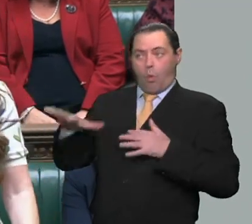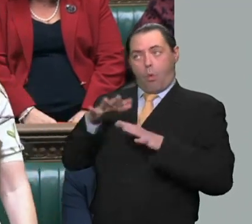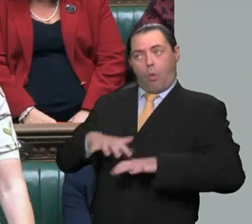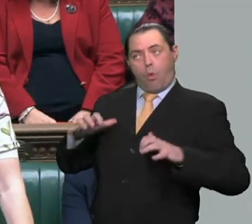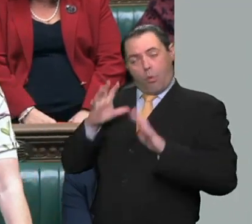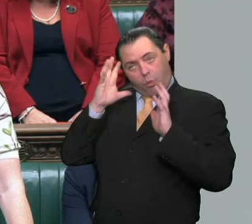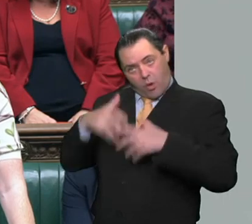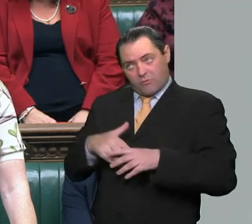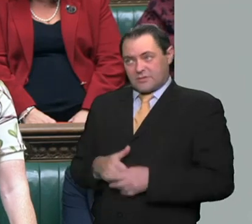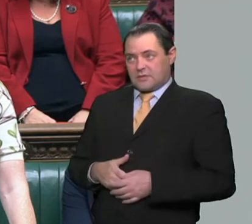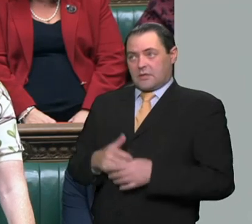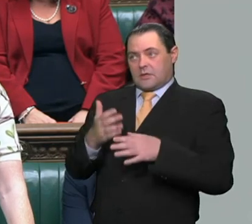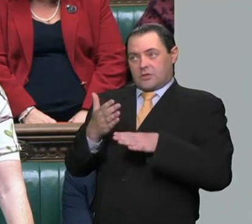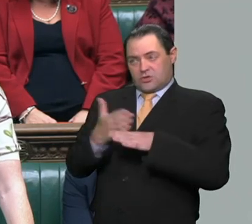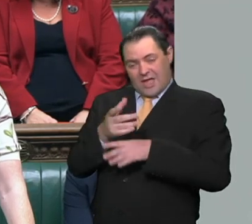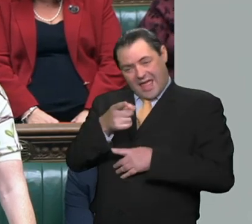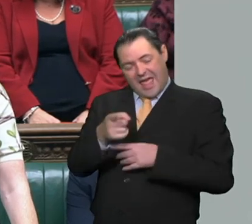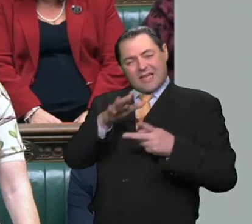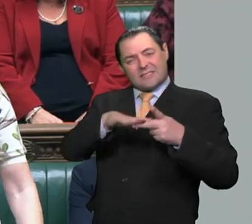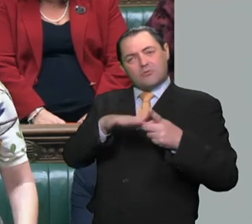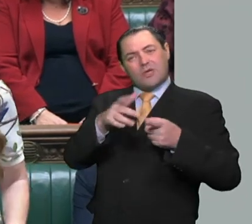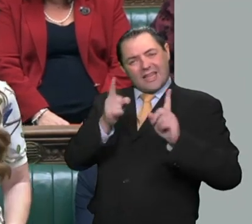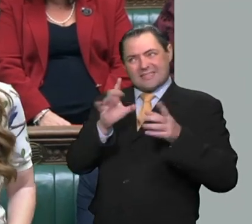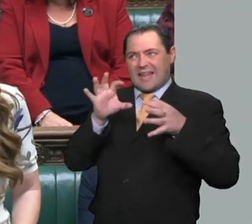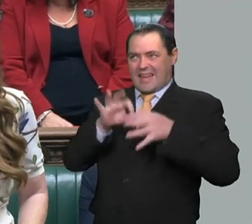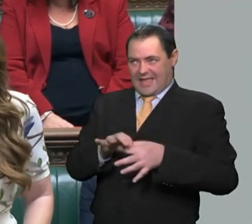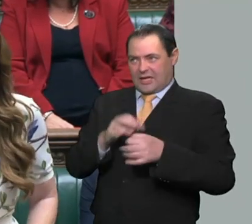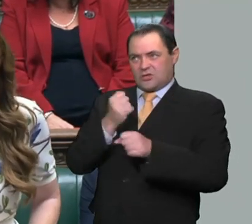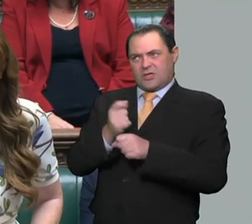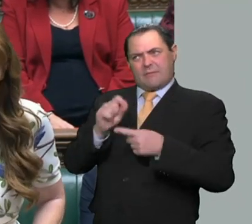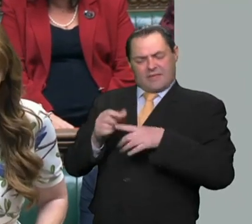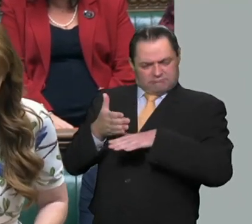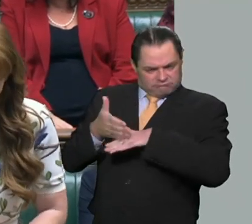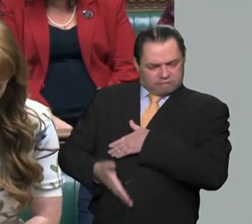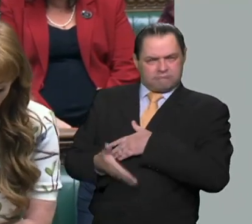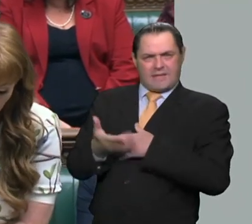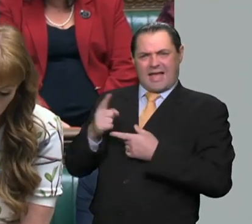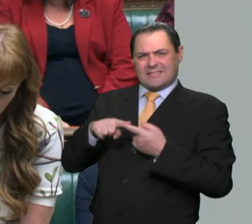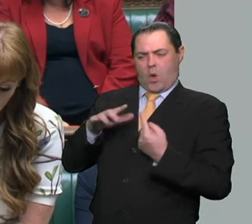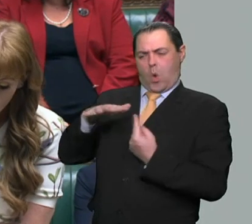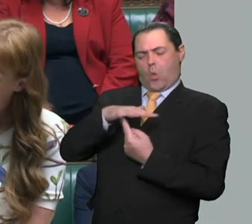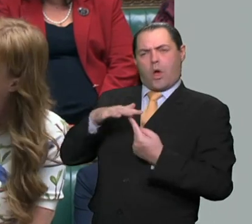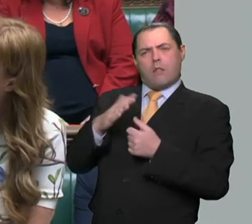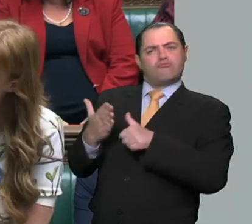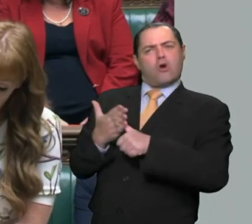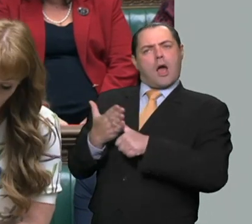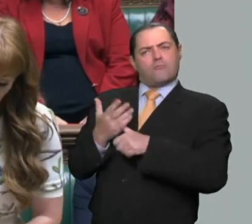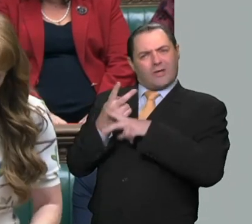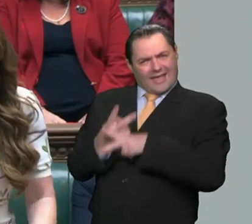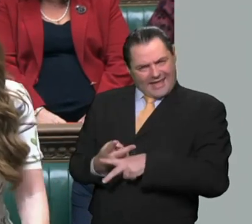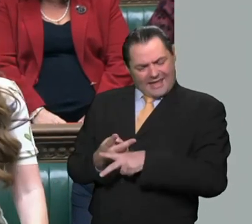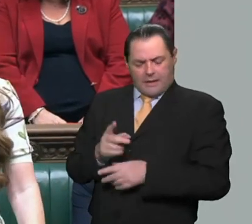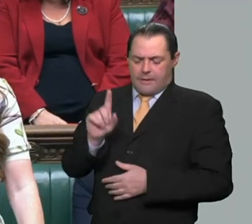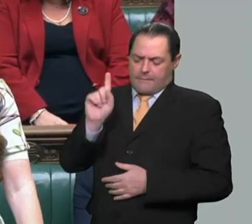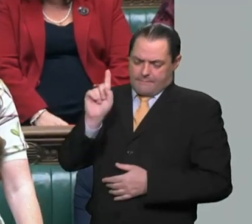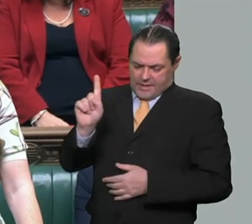the Deputy Leader's comments regarding the work of the GPs and our local primary care services. But, Mr. Speaker,